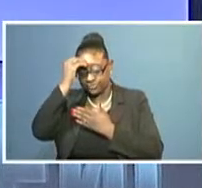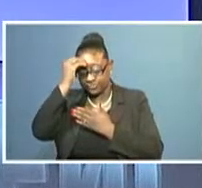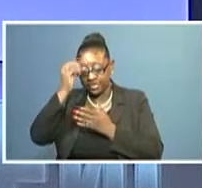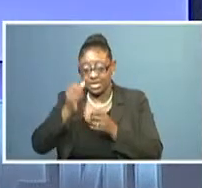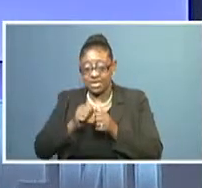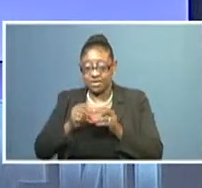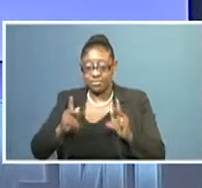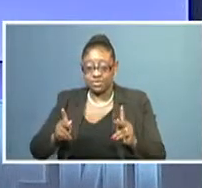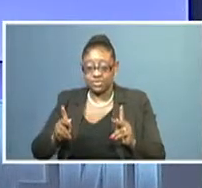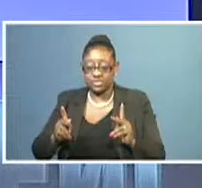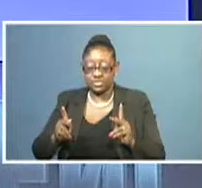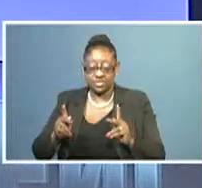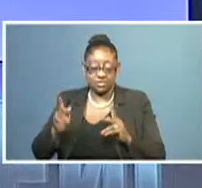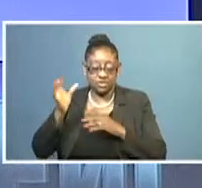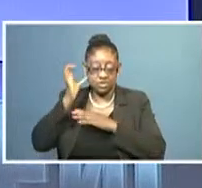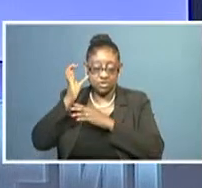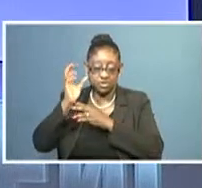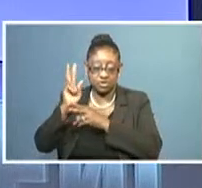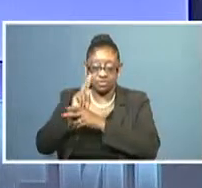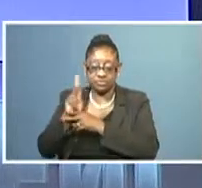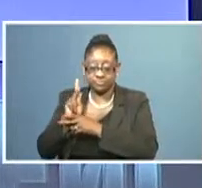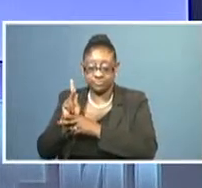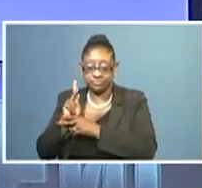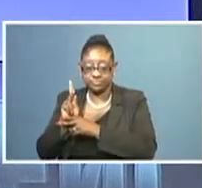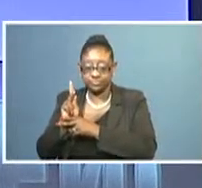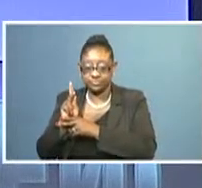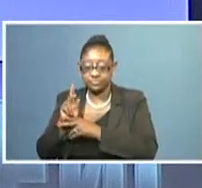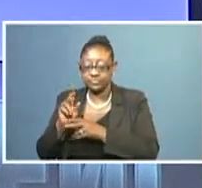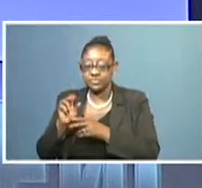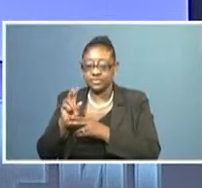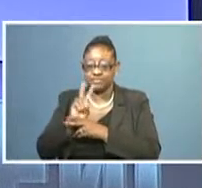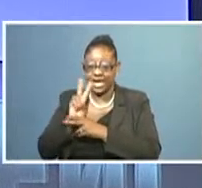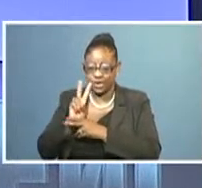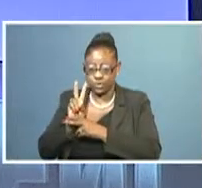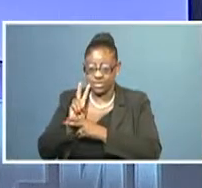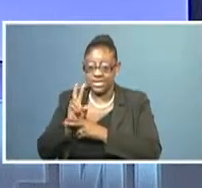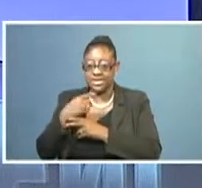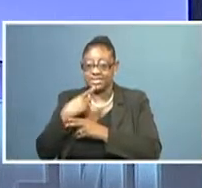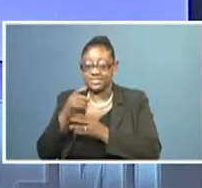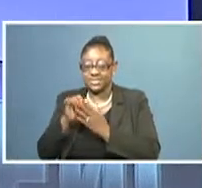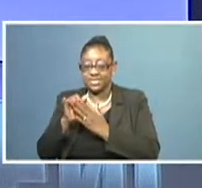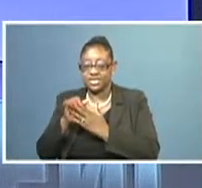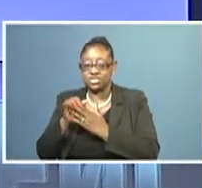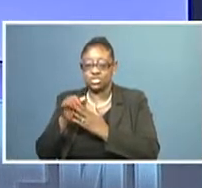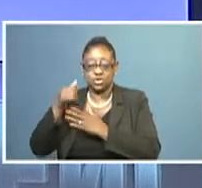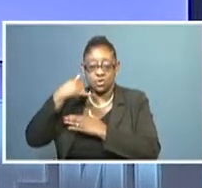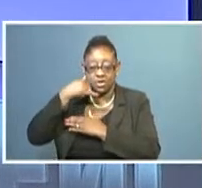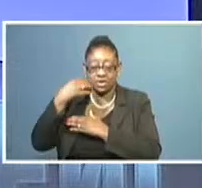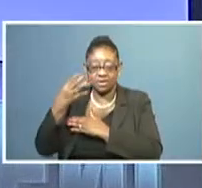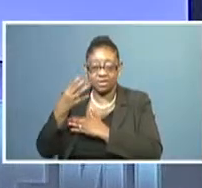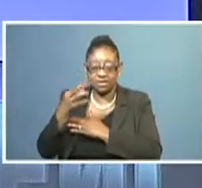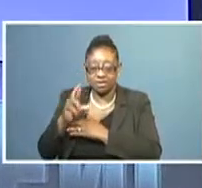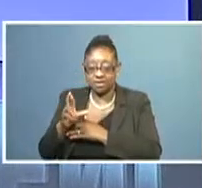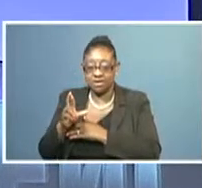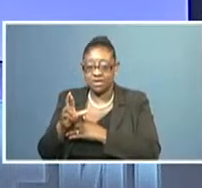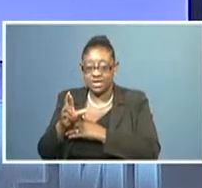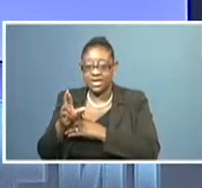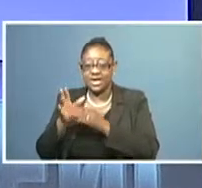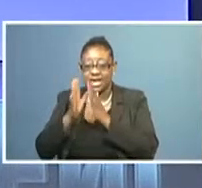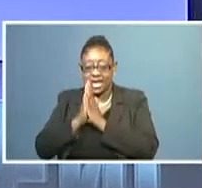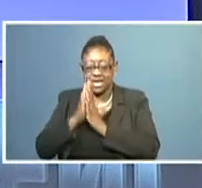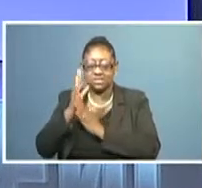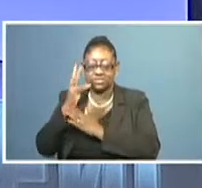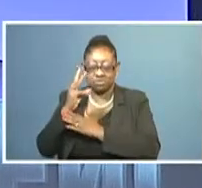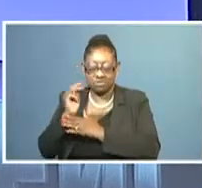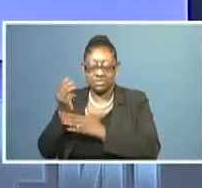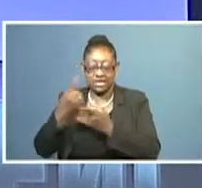on social media. At the time, the Senate President immediately contacted her and invited her to attend a Senate session in a push to